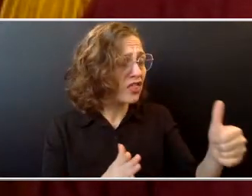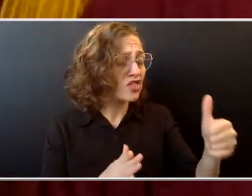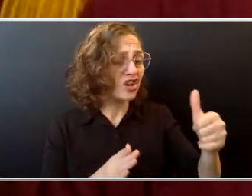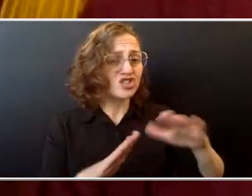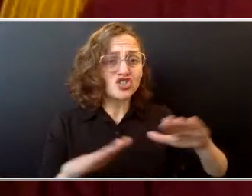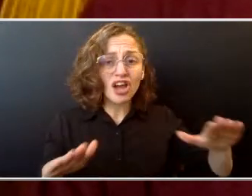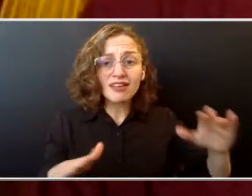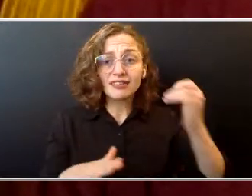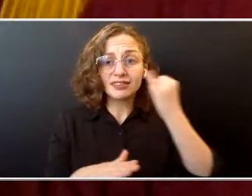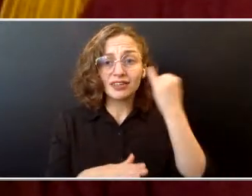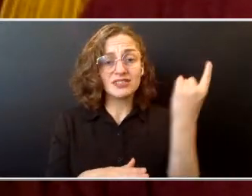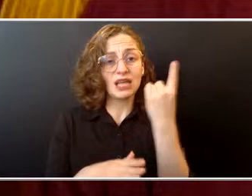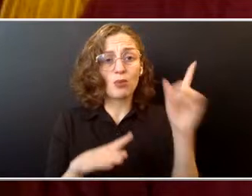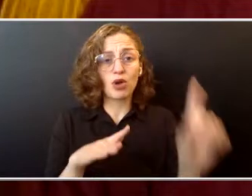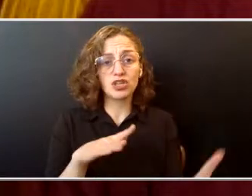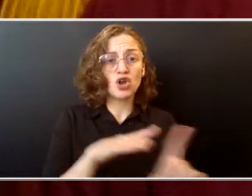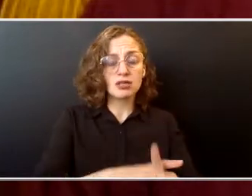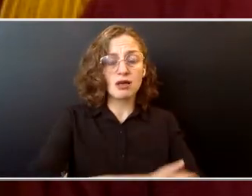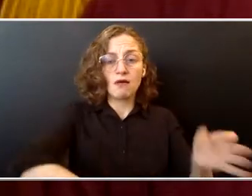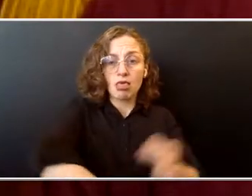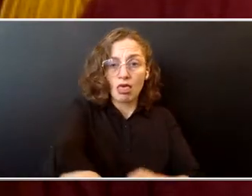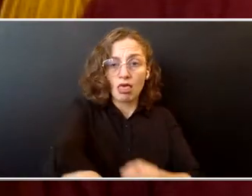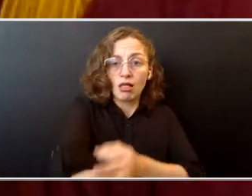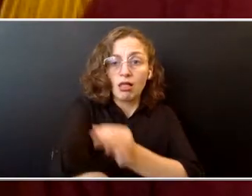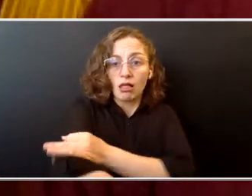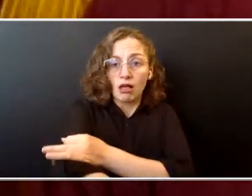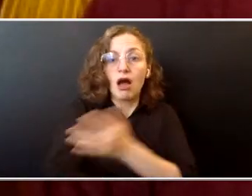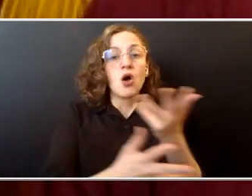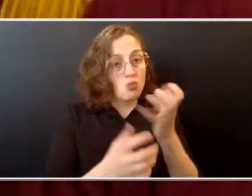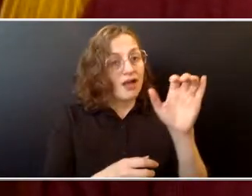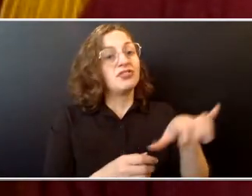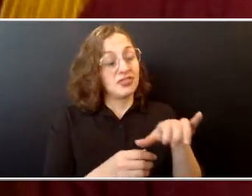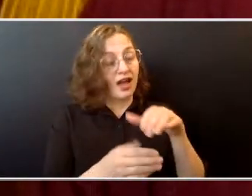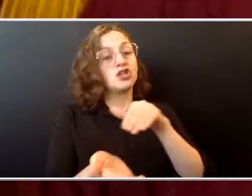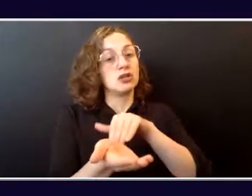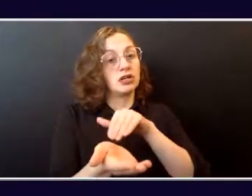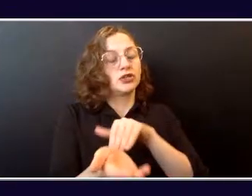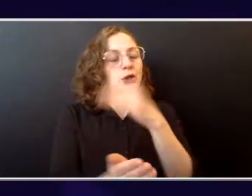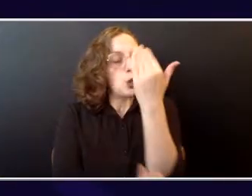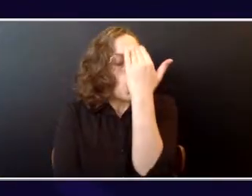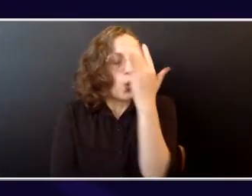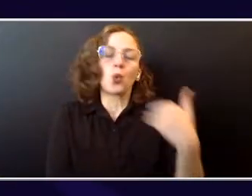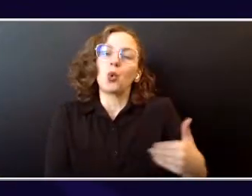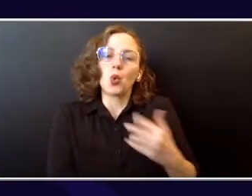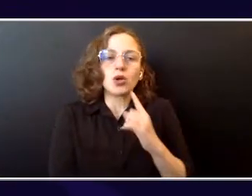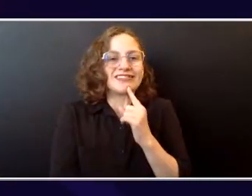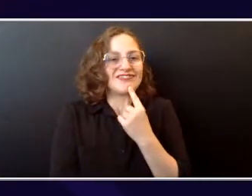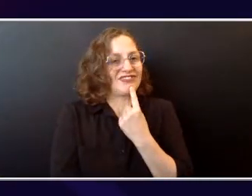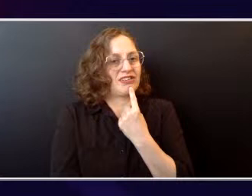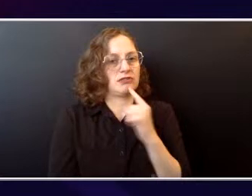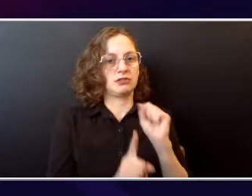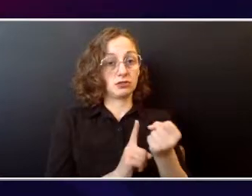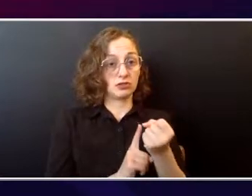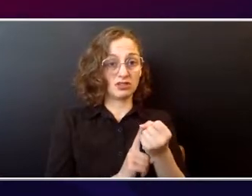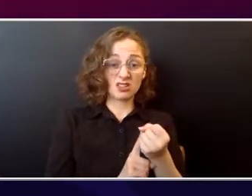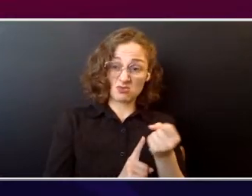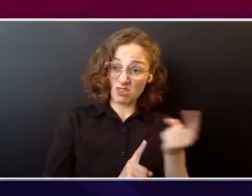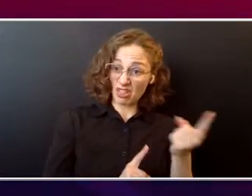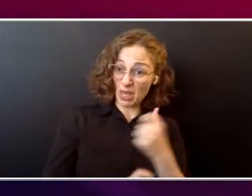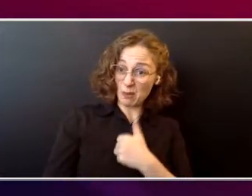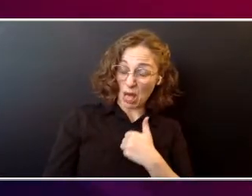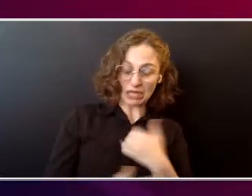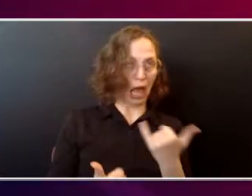had, that she was aware of how severe the situation was. Were they apologetic? I'm just curious now if this was